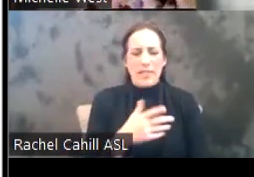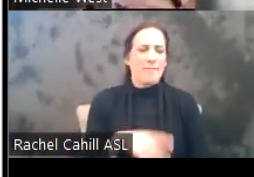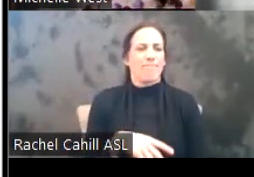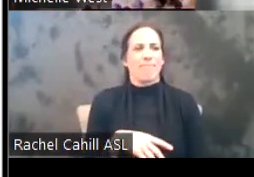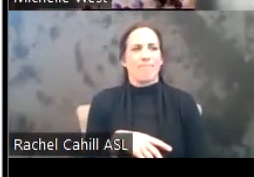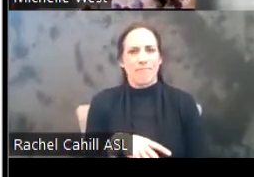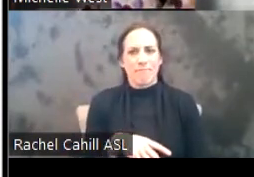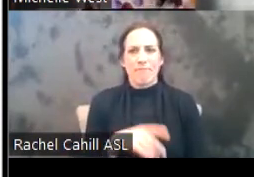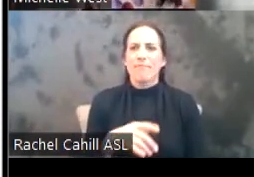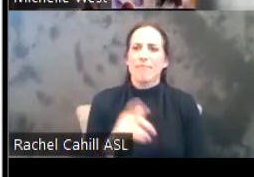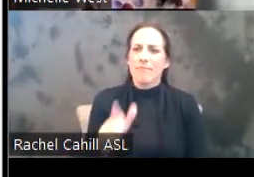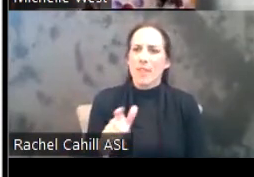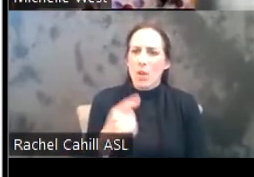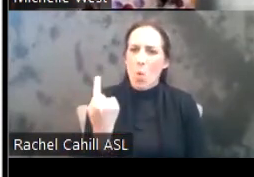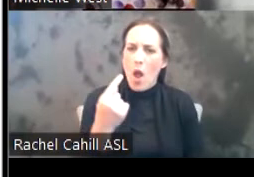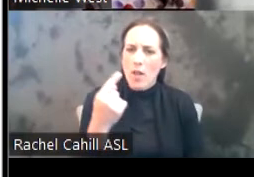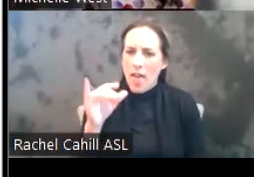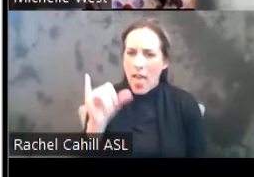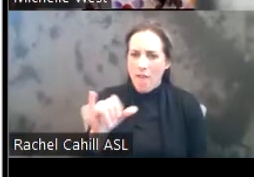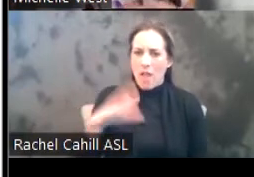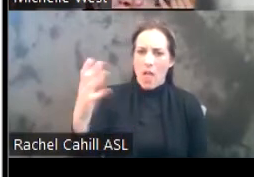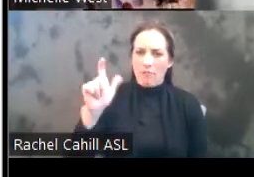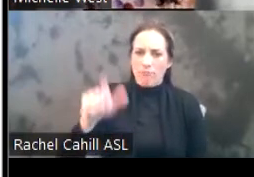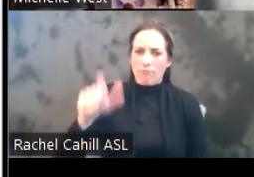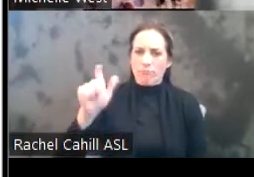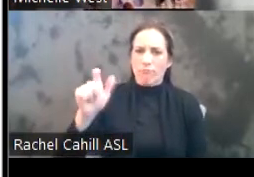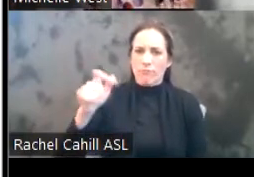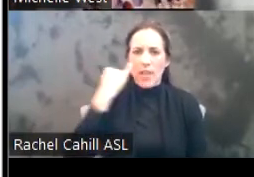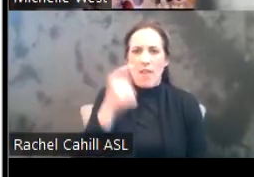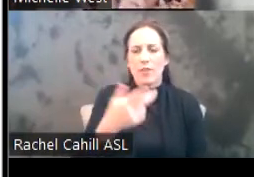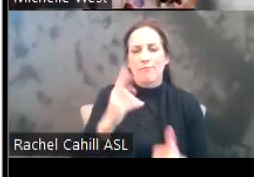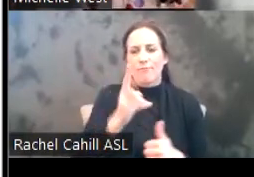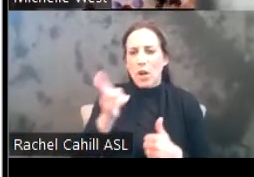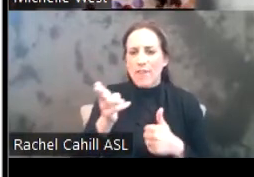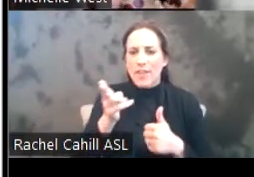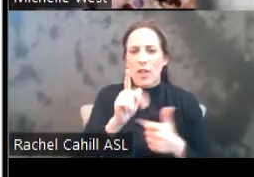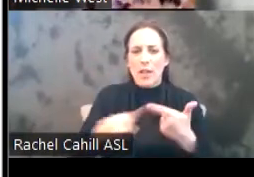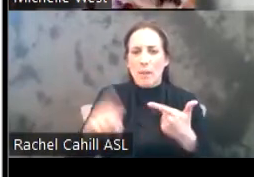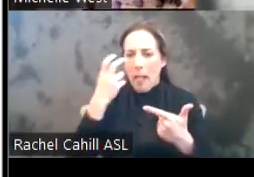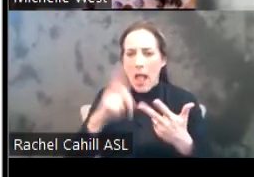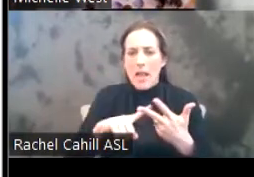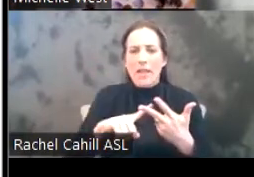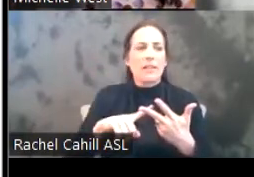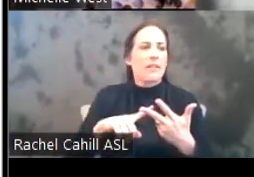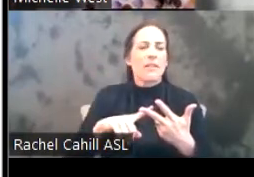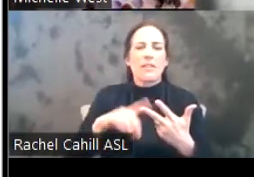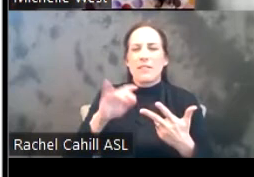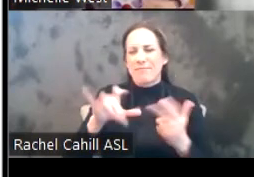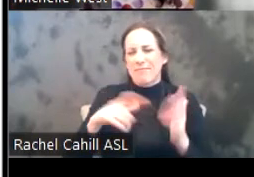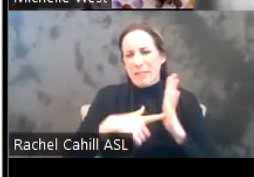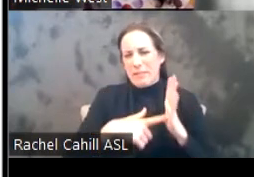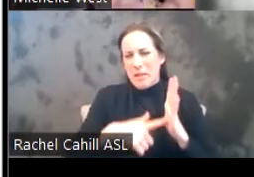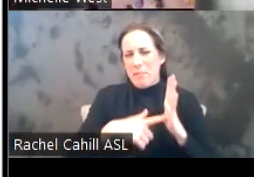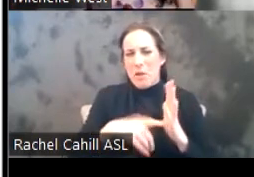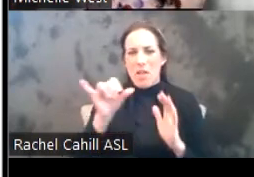that get hit a lot, whereas ours may not. If you do hard of hearing, if you do blind, things like that, those are